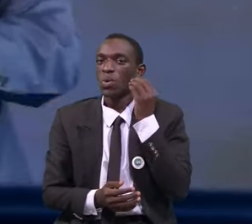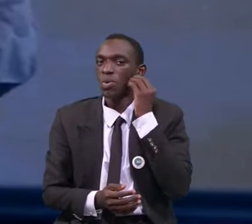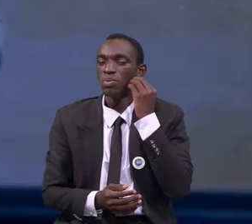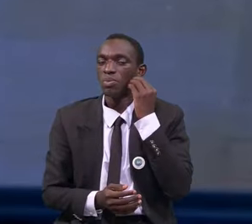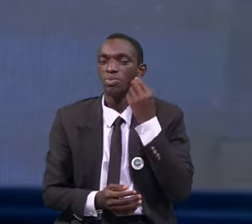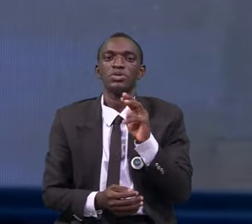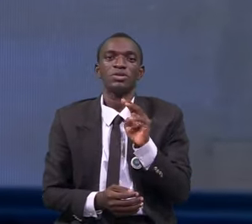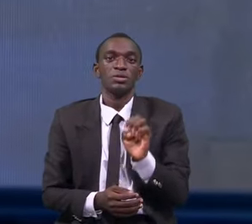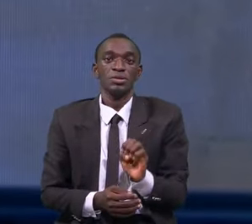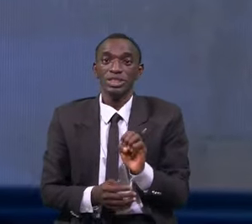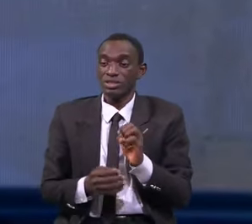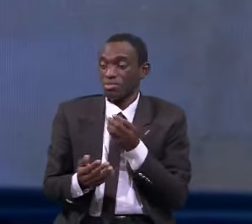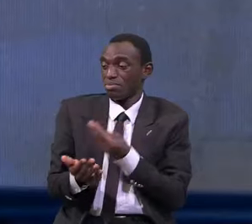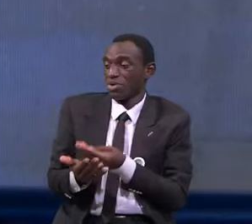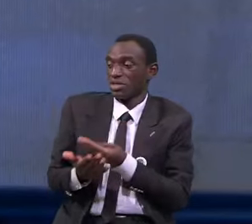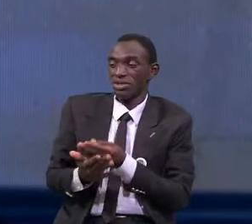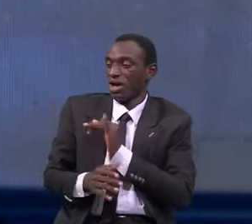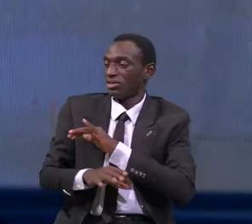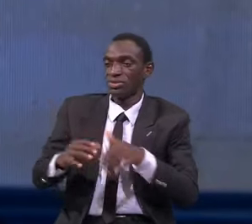Silver and gold have I none.